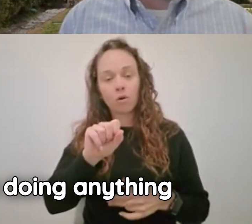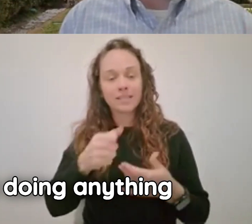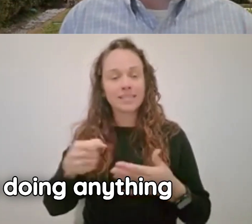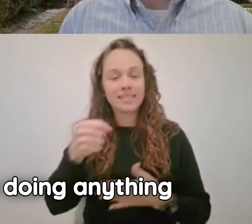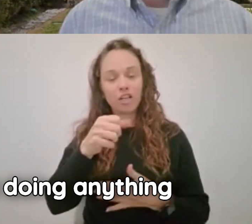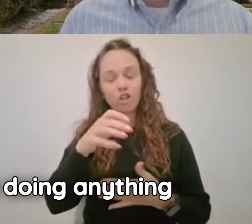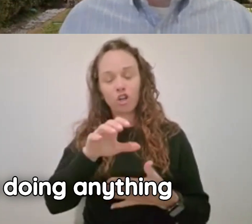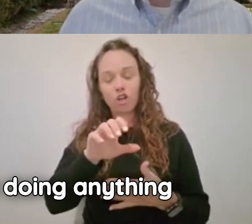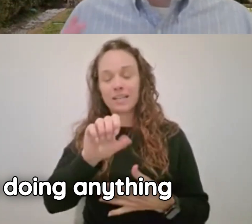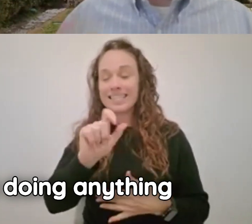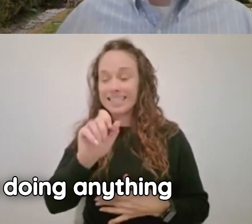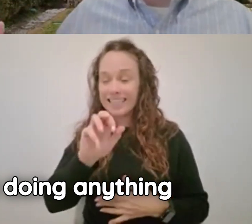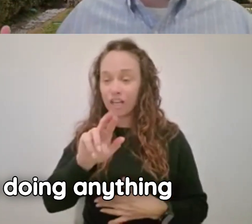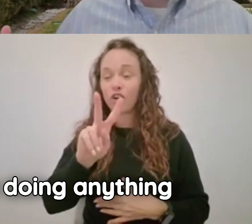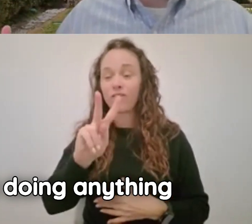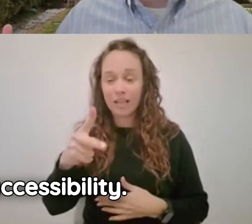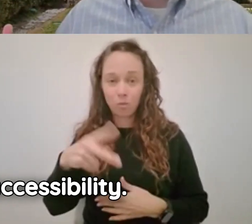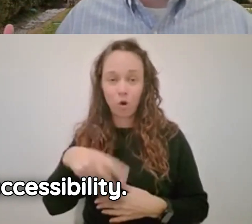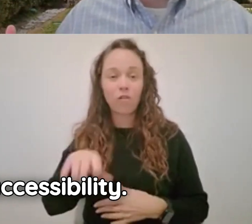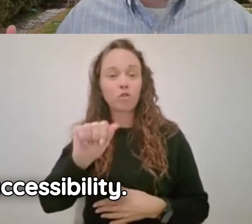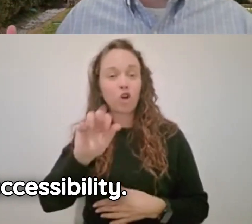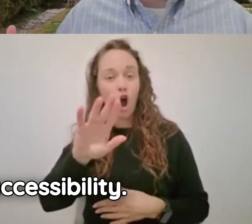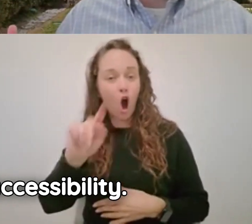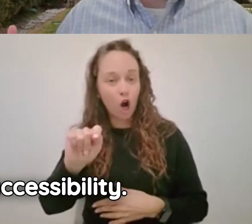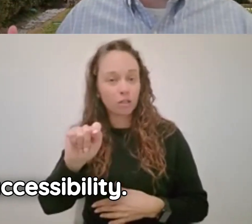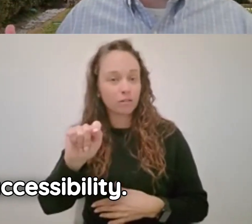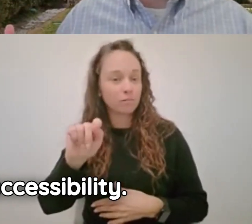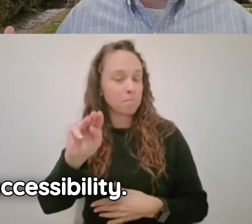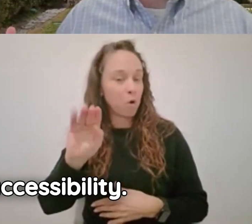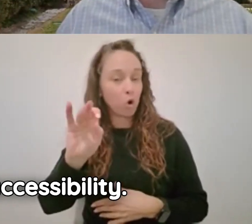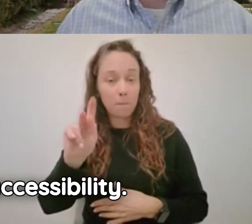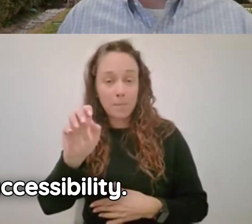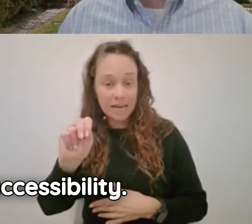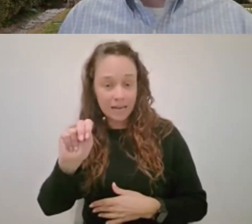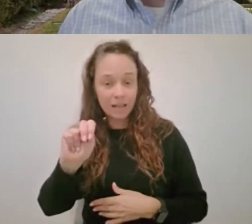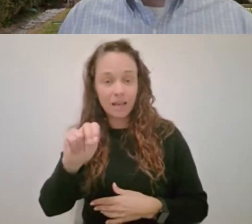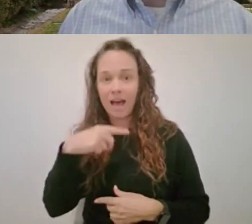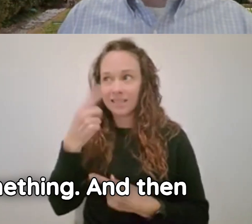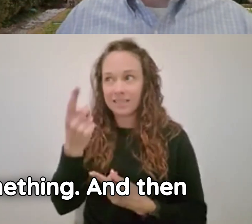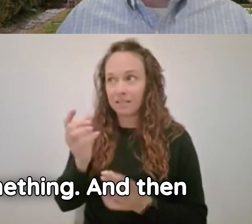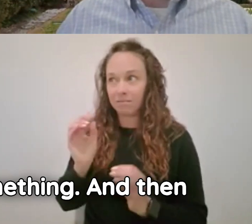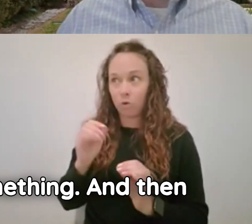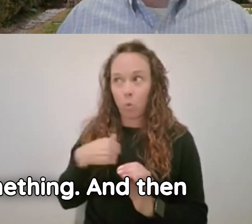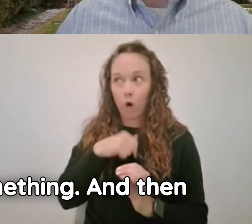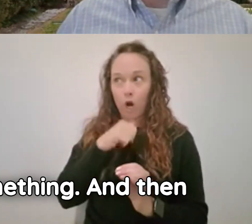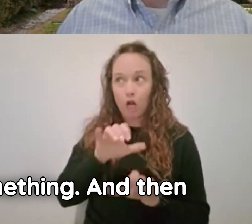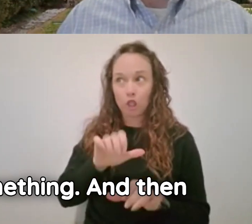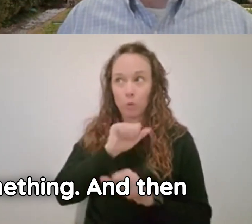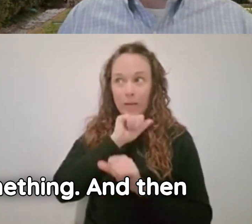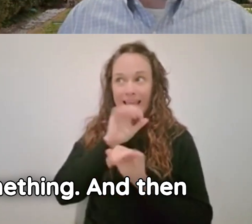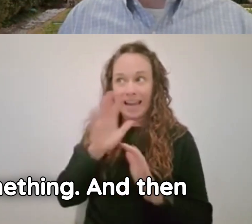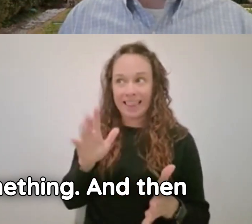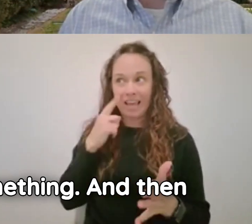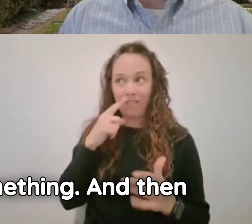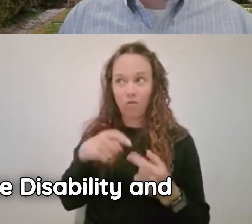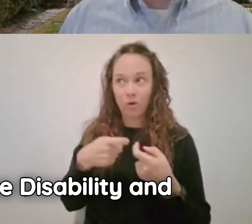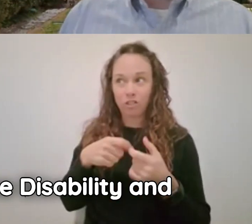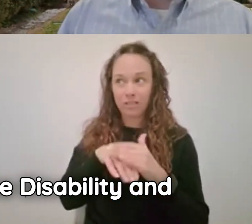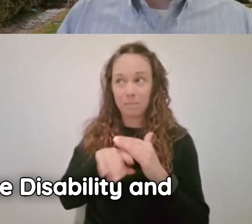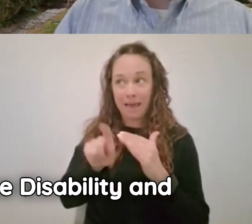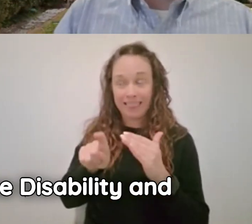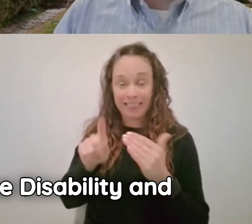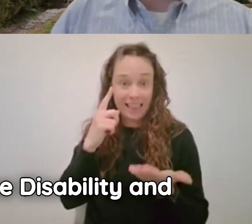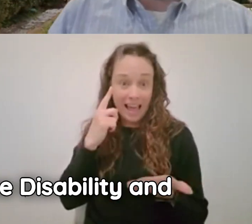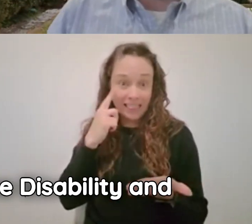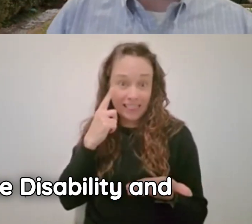"Hey, Art, we're not doing anything for digital content accessibility. I think we need to do something. And then I'm